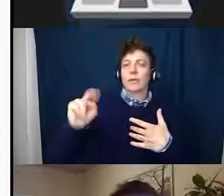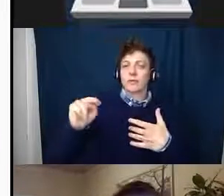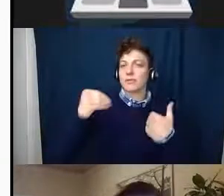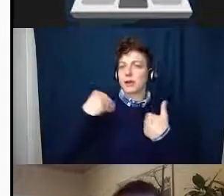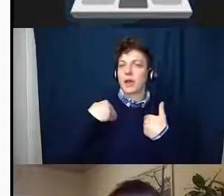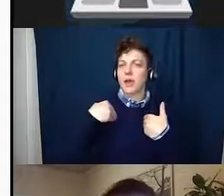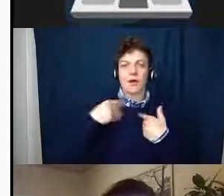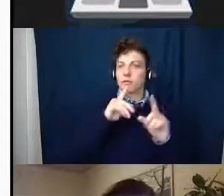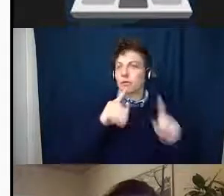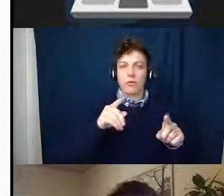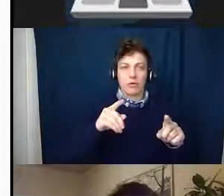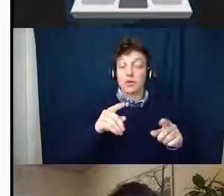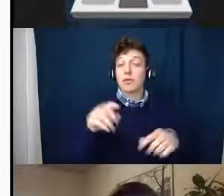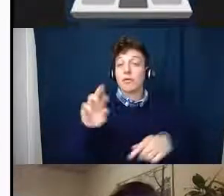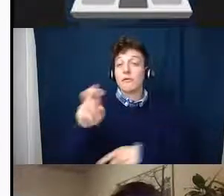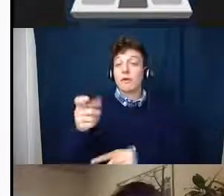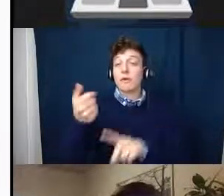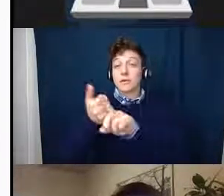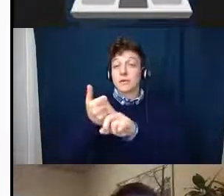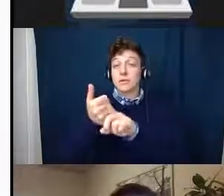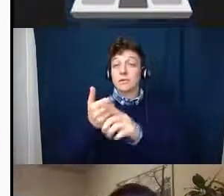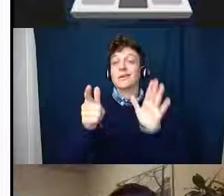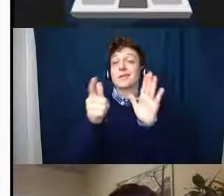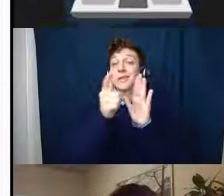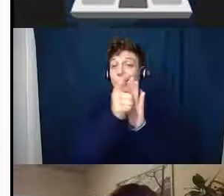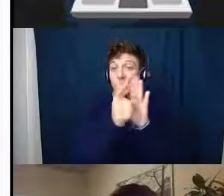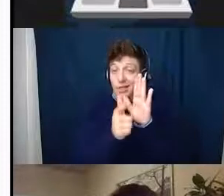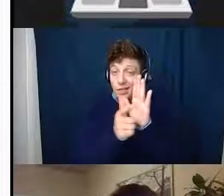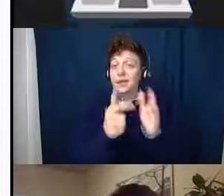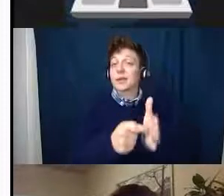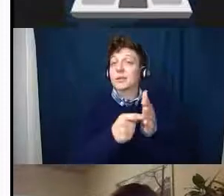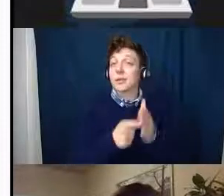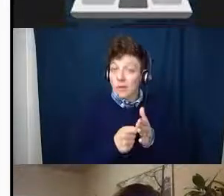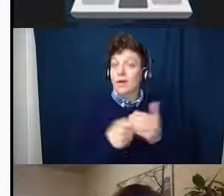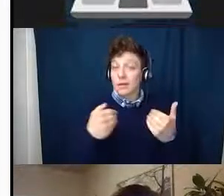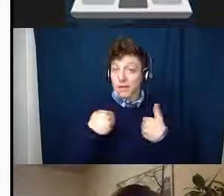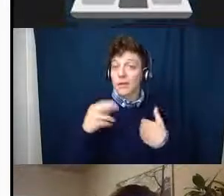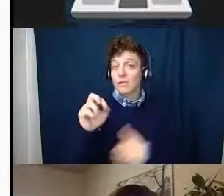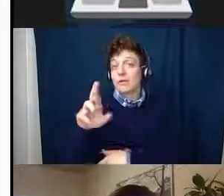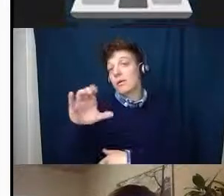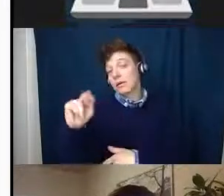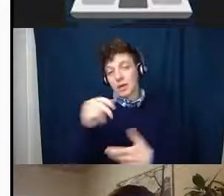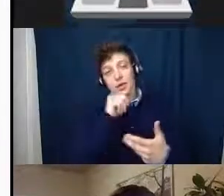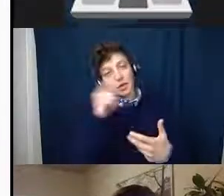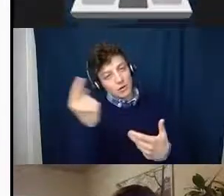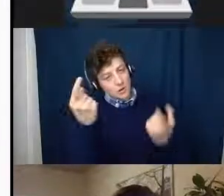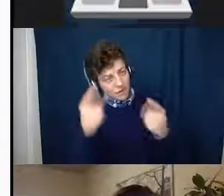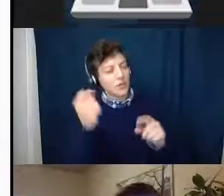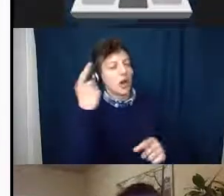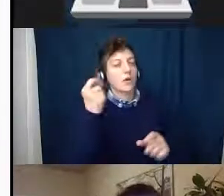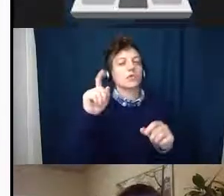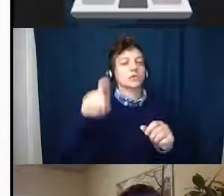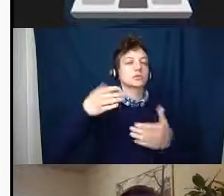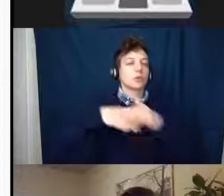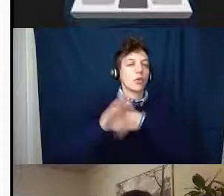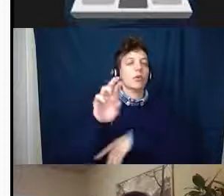pharmacies are legally required to stock Narcan. They don't always, but you should be able to go into a pharmacy and ask for Narcan.